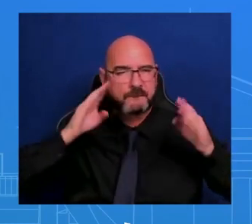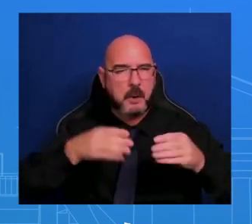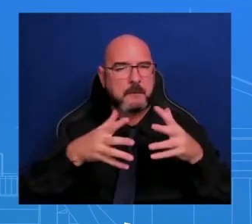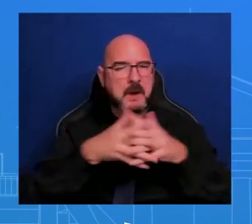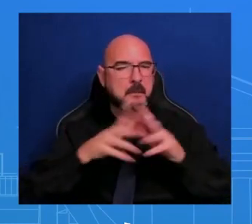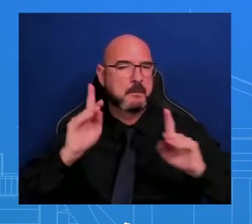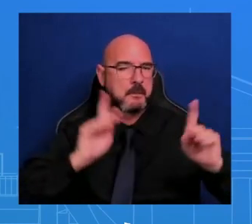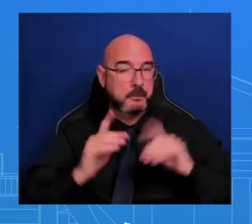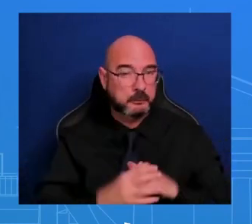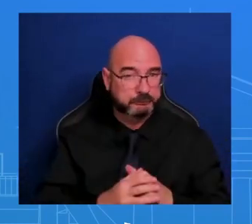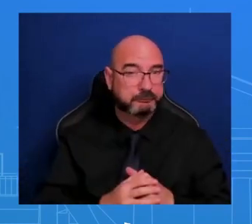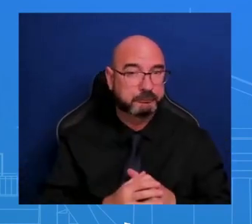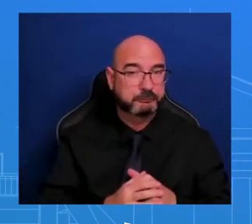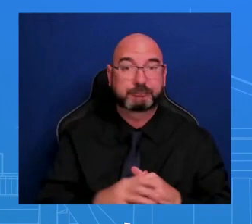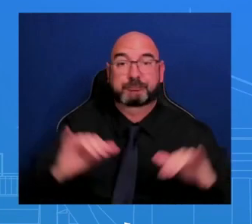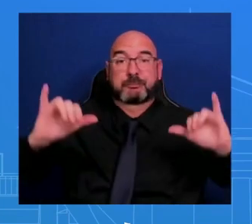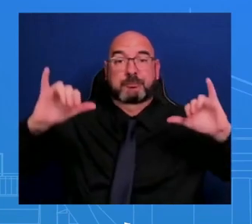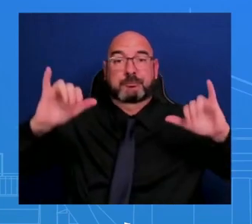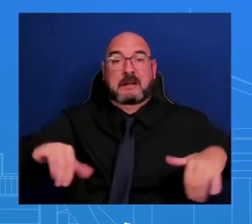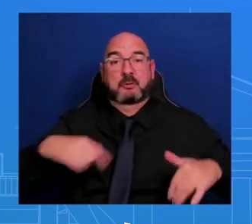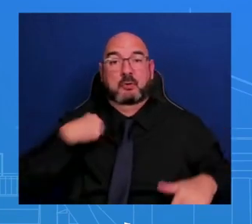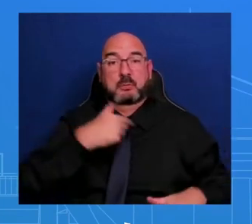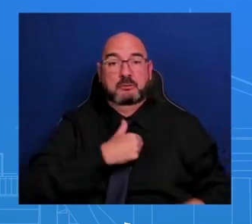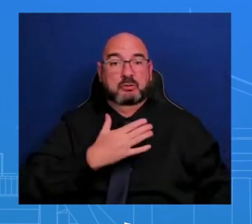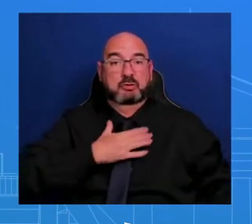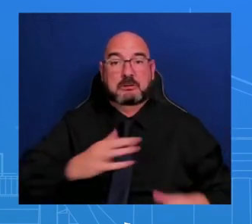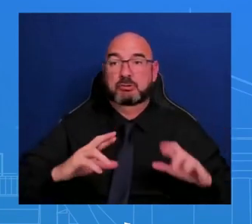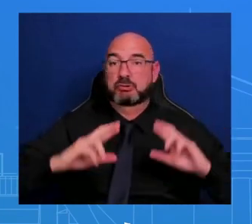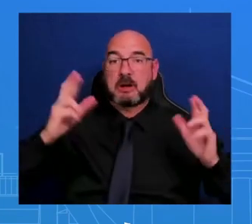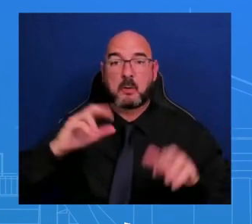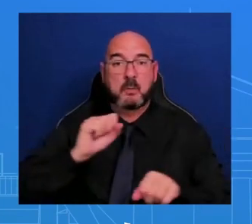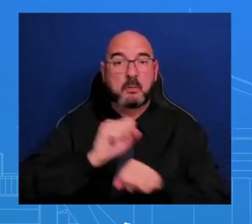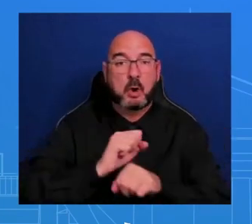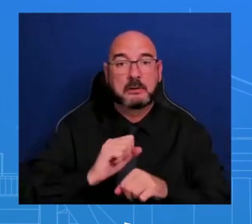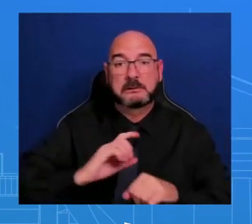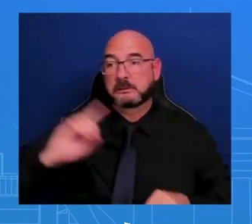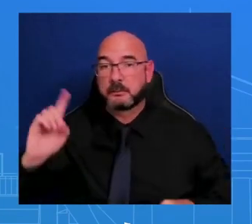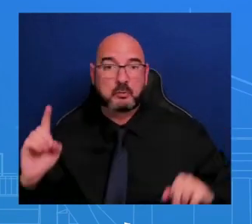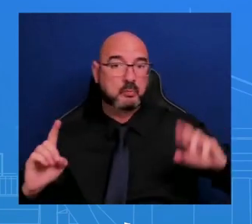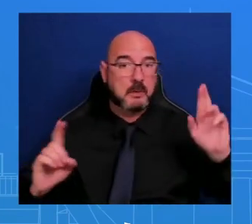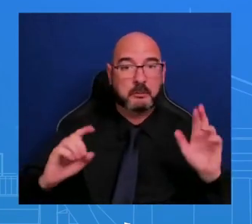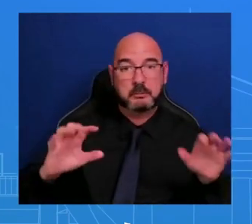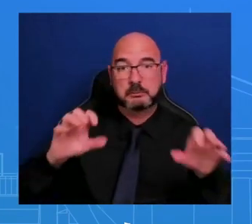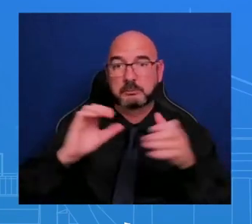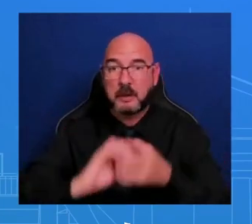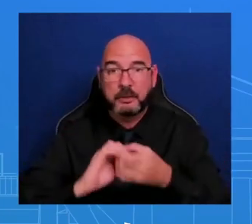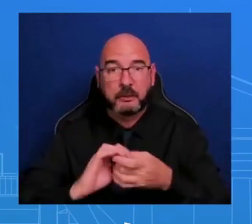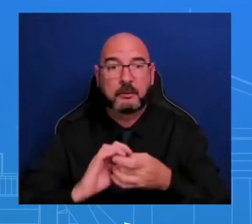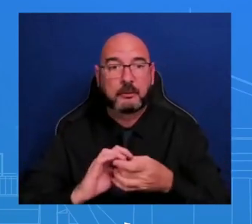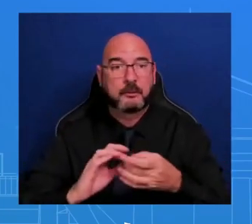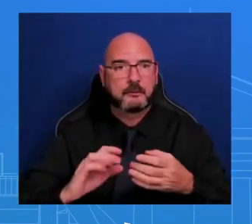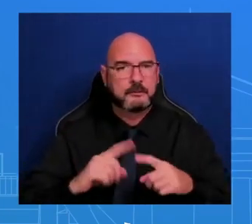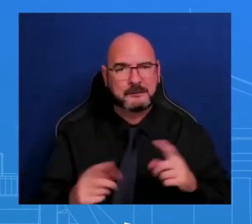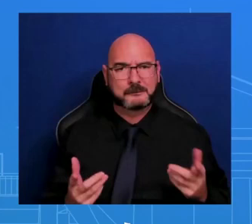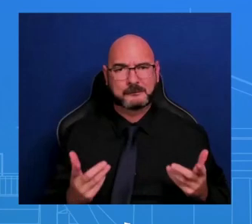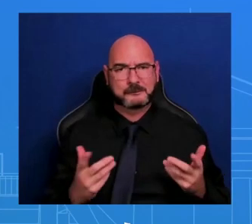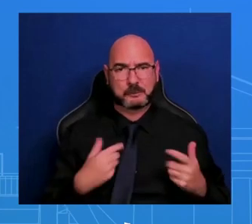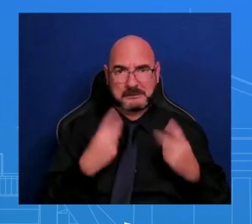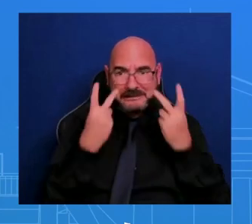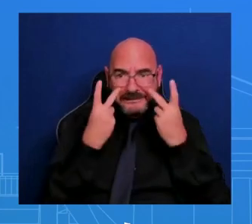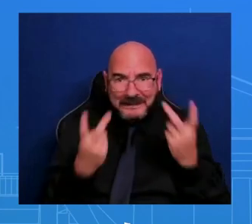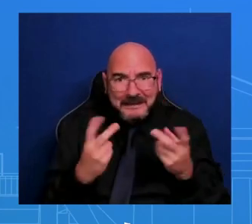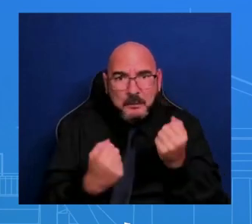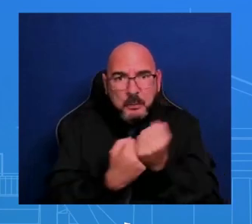in a bipartisan way to get things done. We see bipartisan support for the national security supplemental. That's important. And then we're going